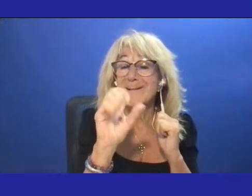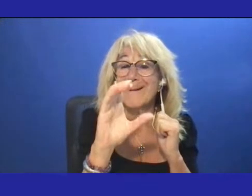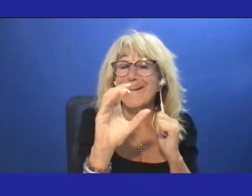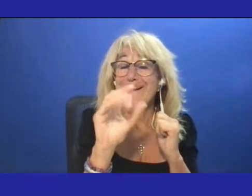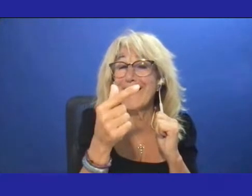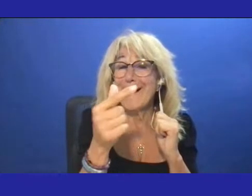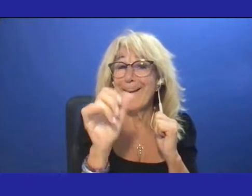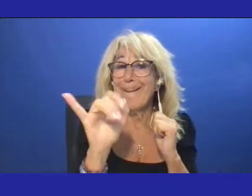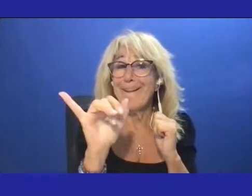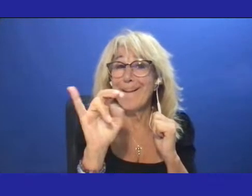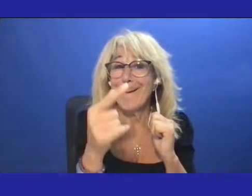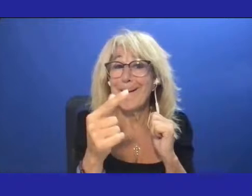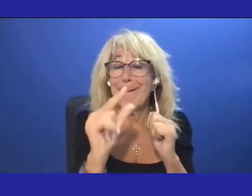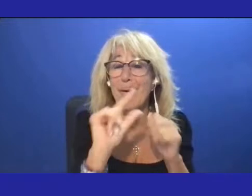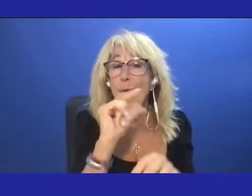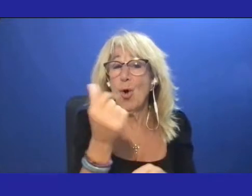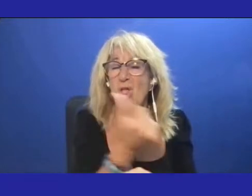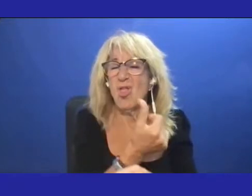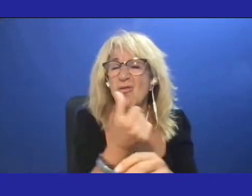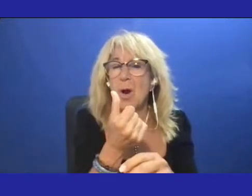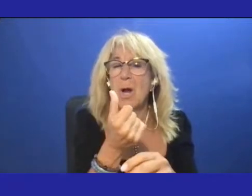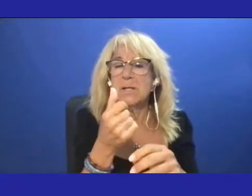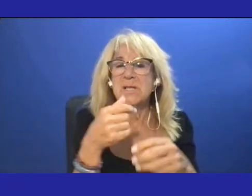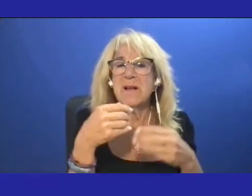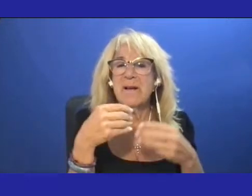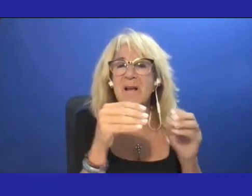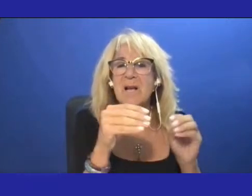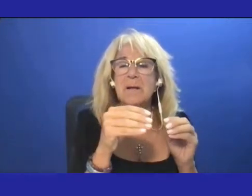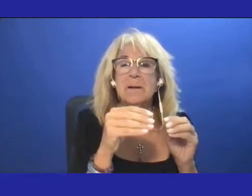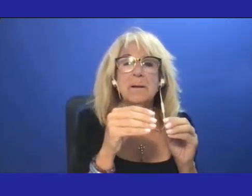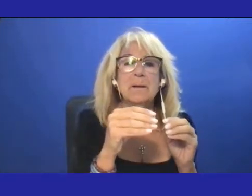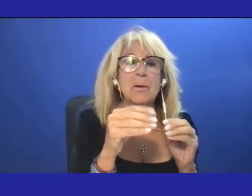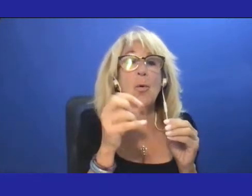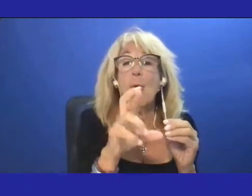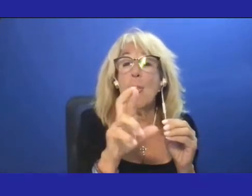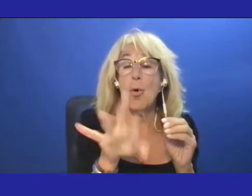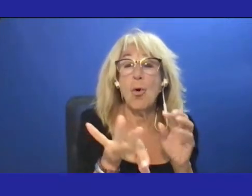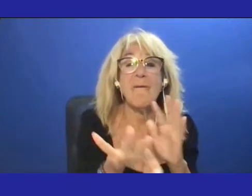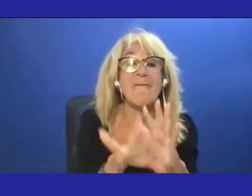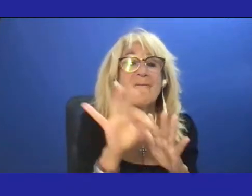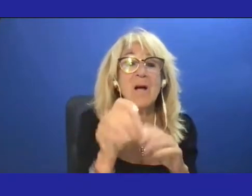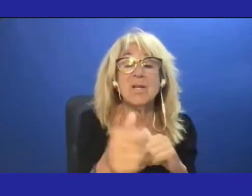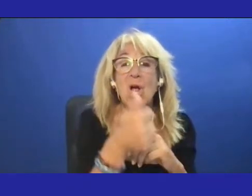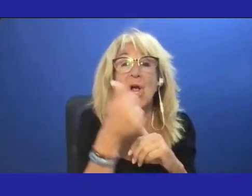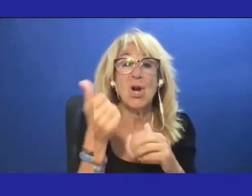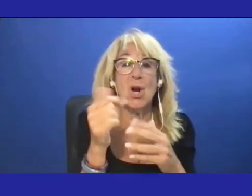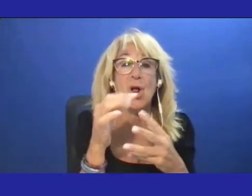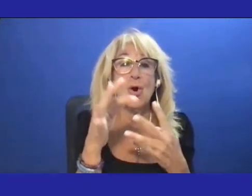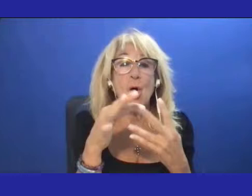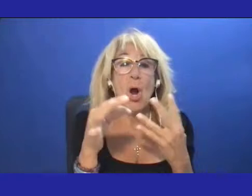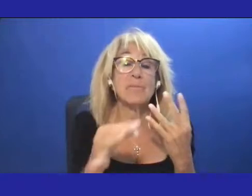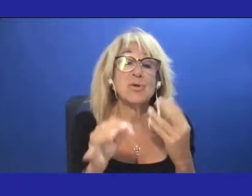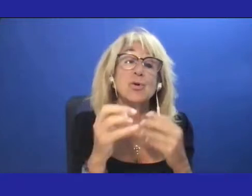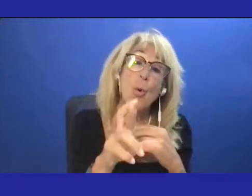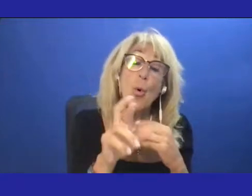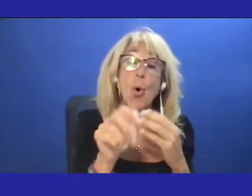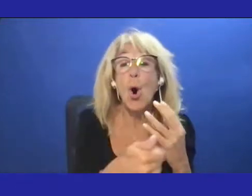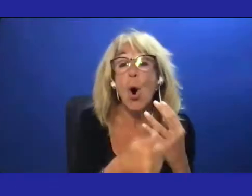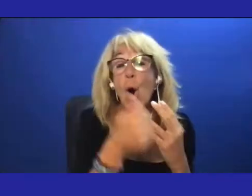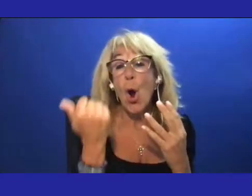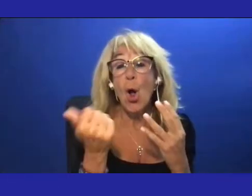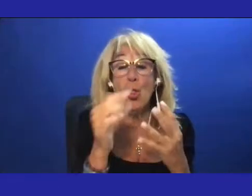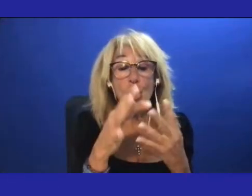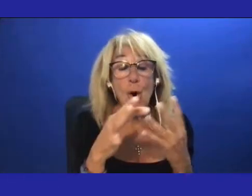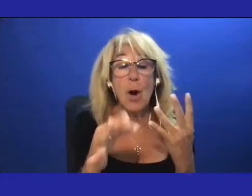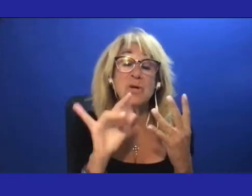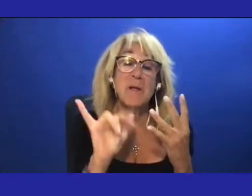then or alternatively find another option or bunch of options that are better suited for